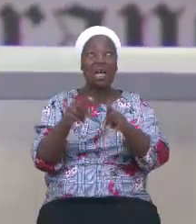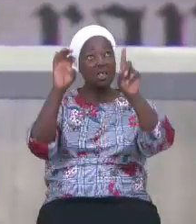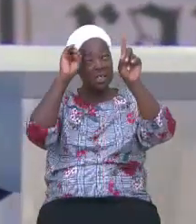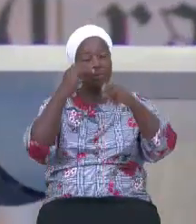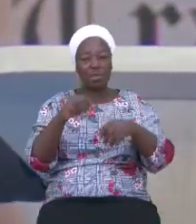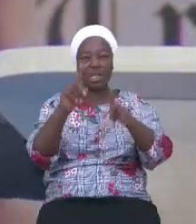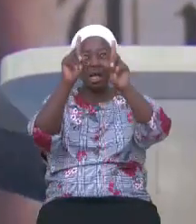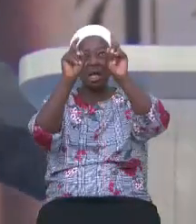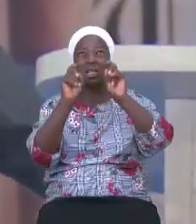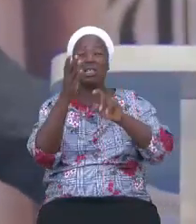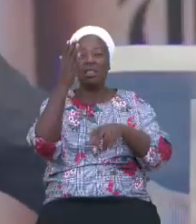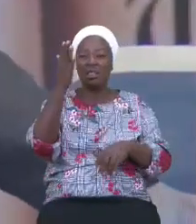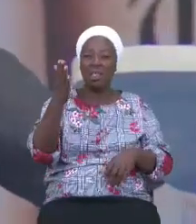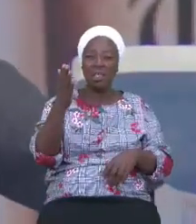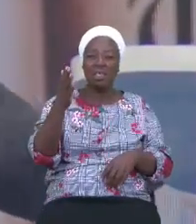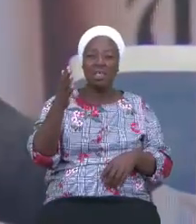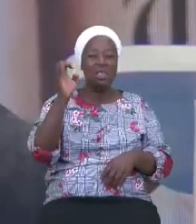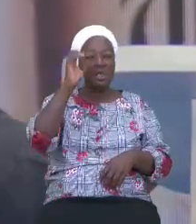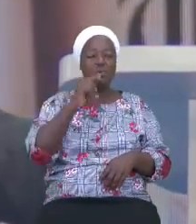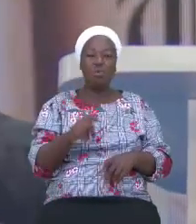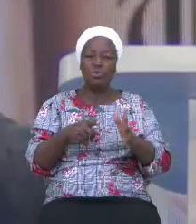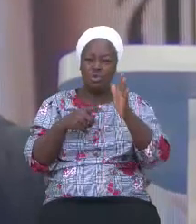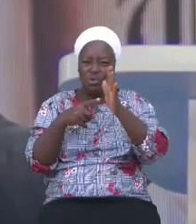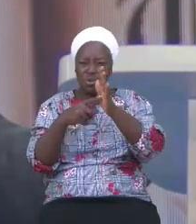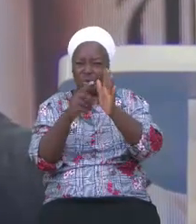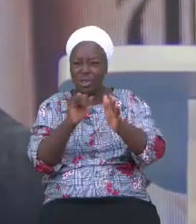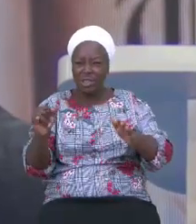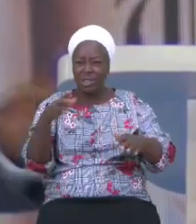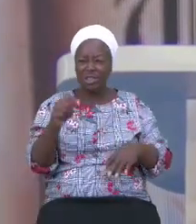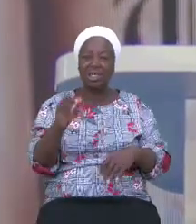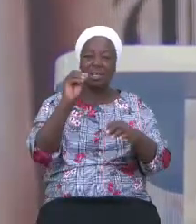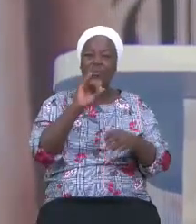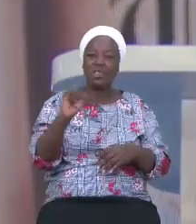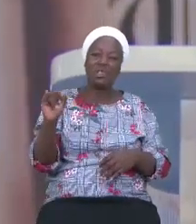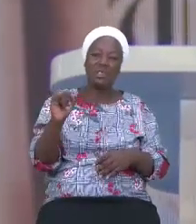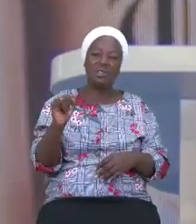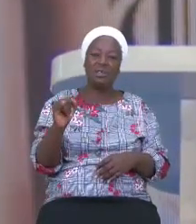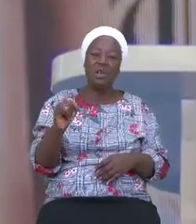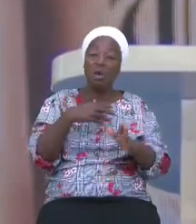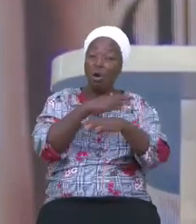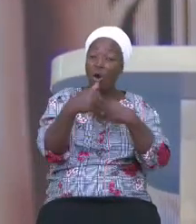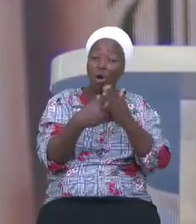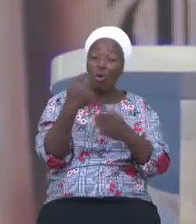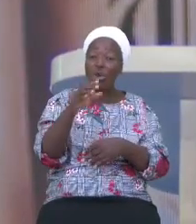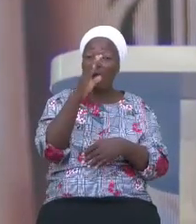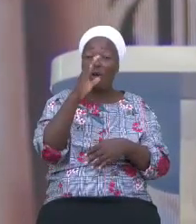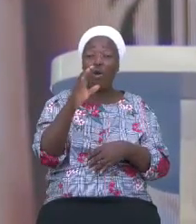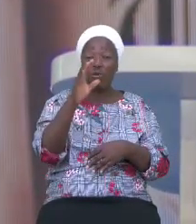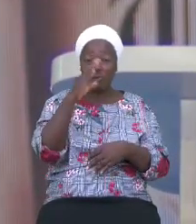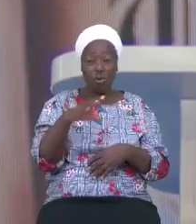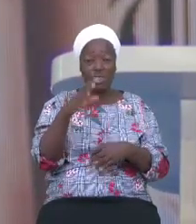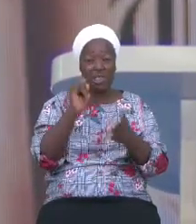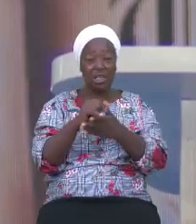there, it was demonstrating the message. All the curse you should have